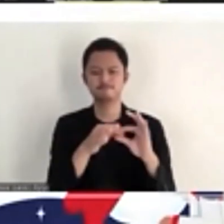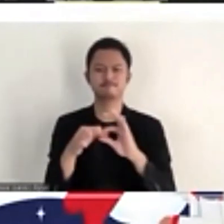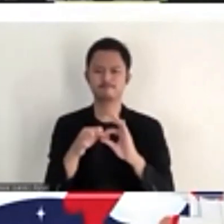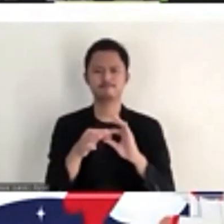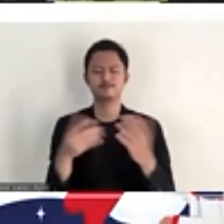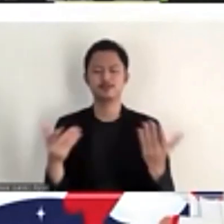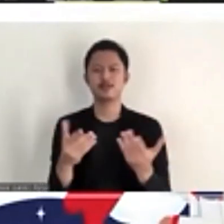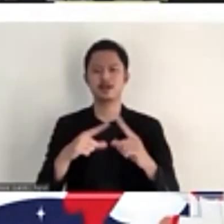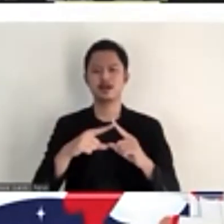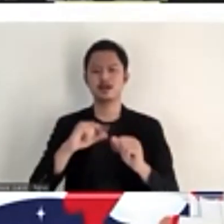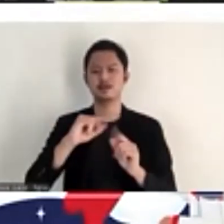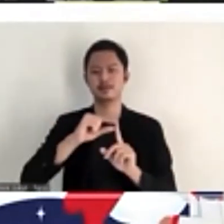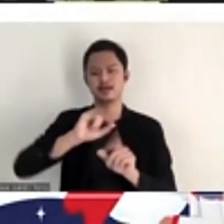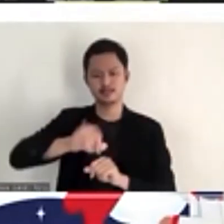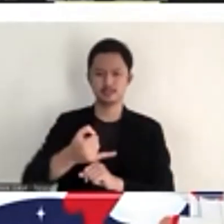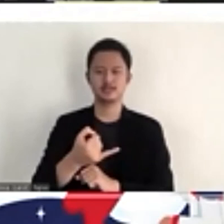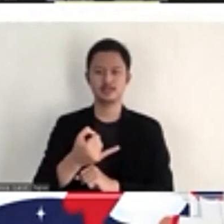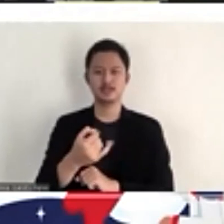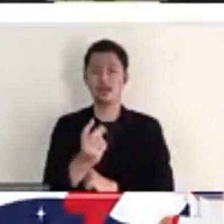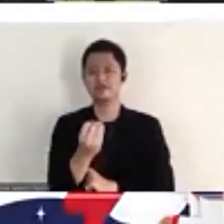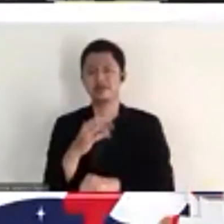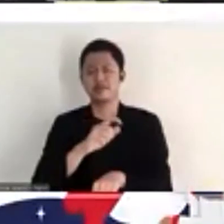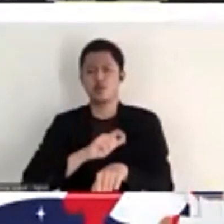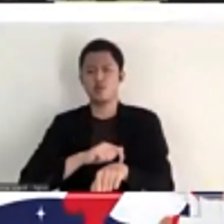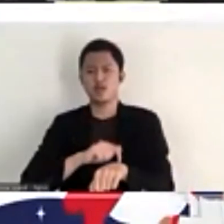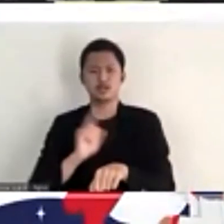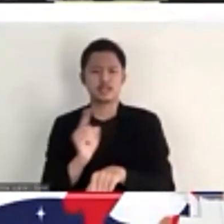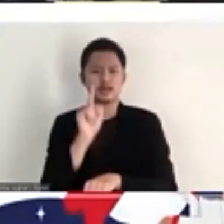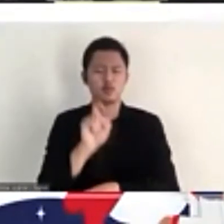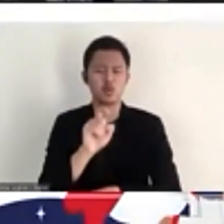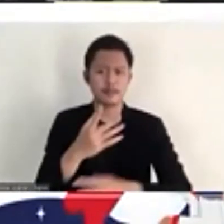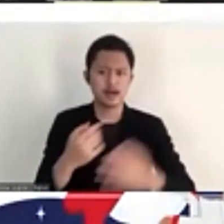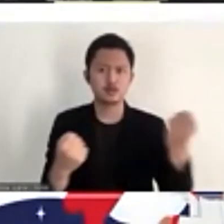Akhsay profertil challenge Day